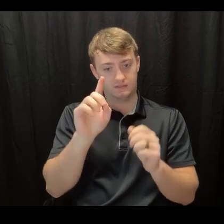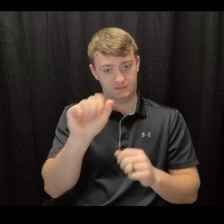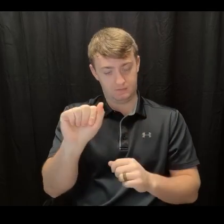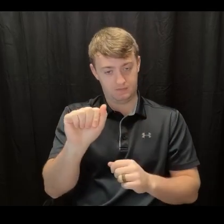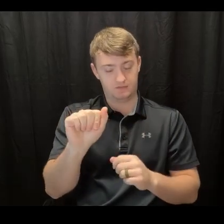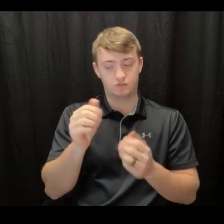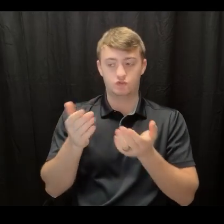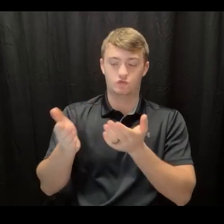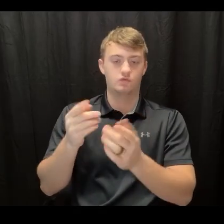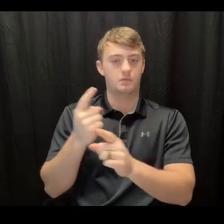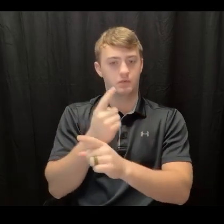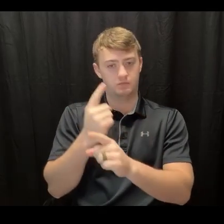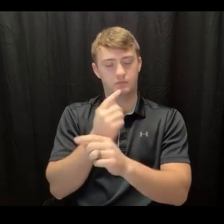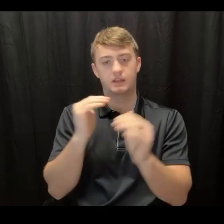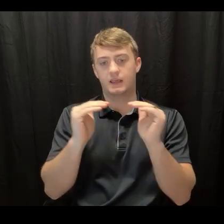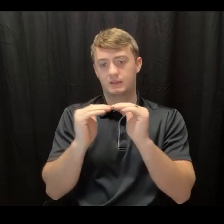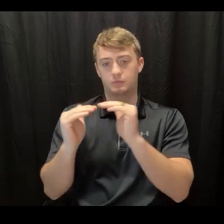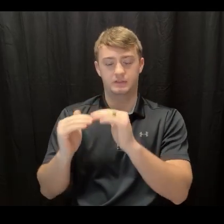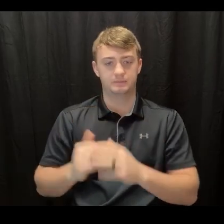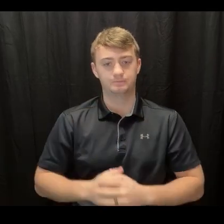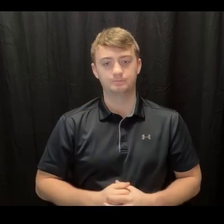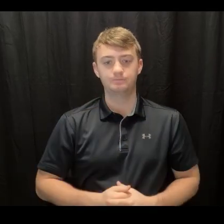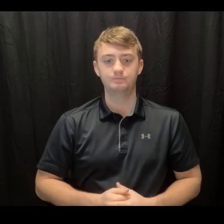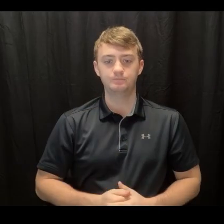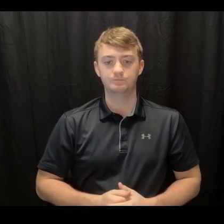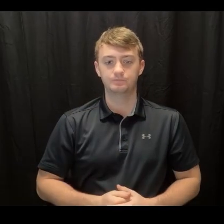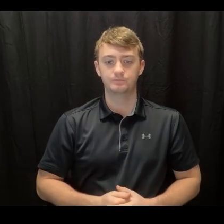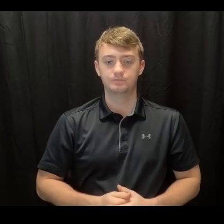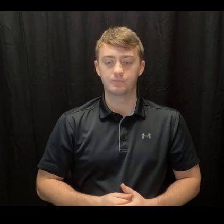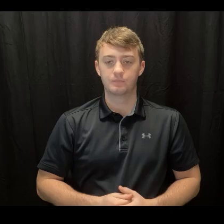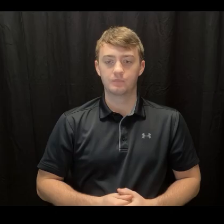served appropriately and equitably.